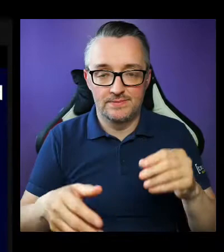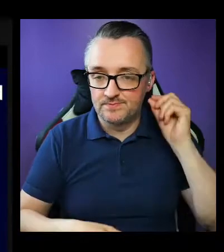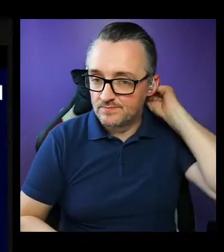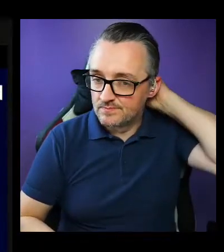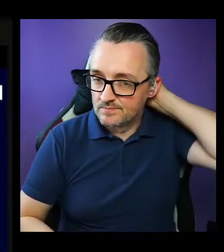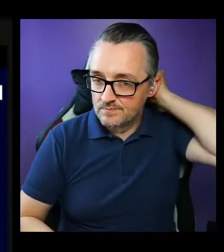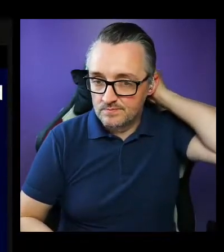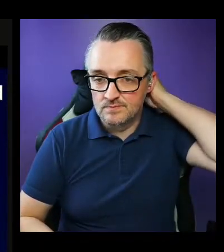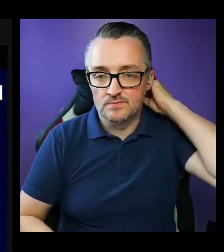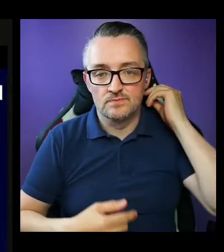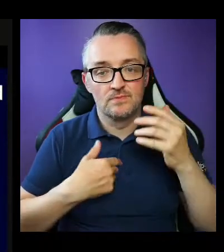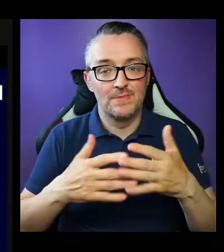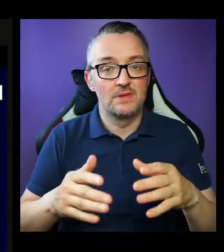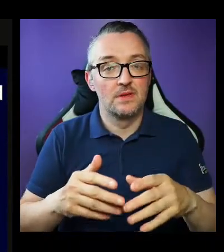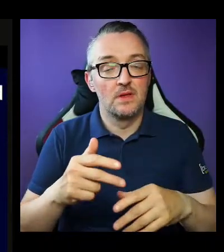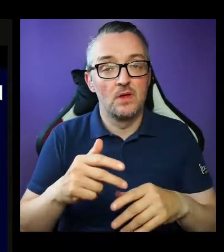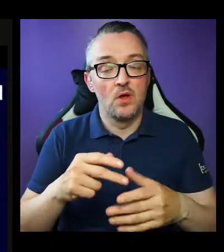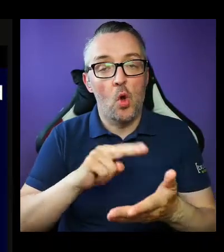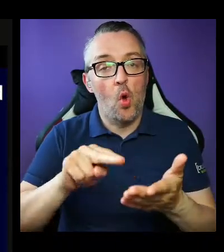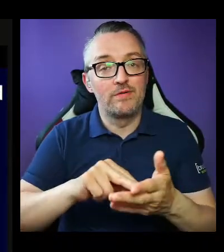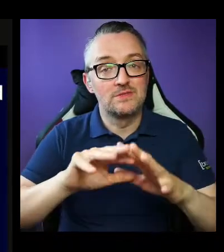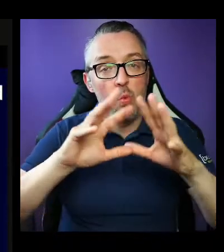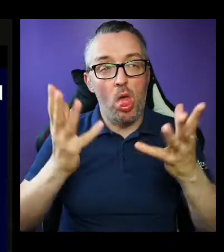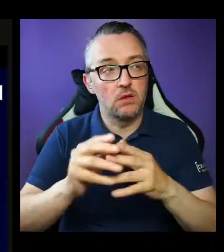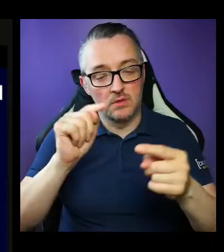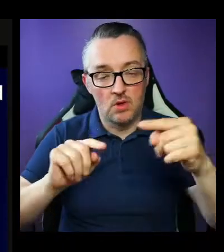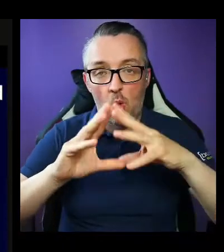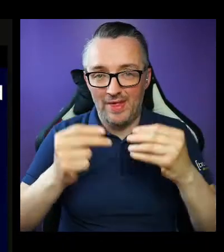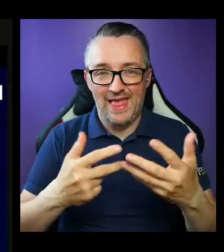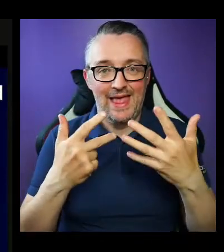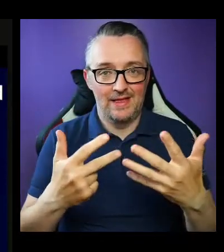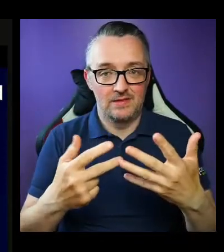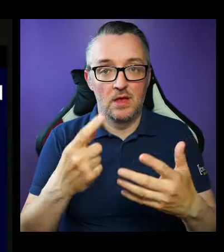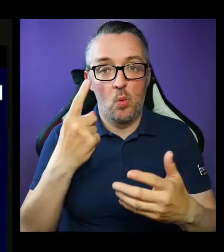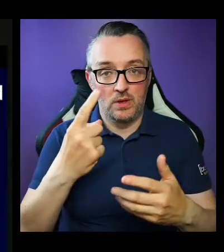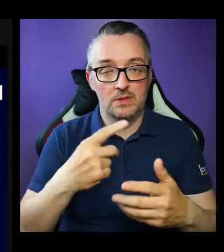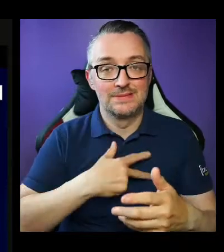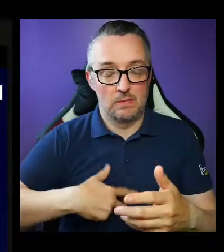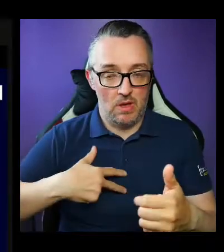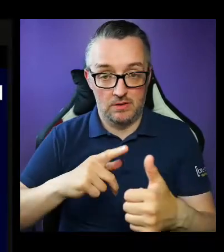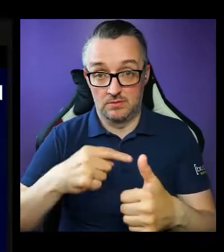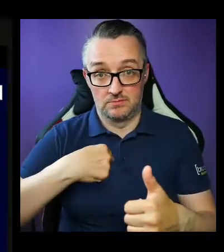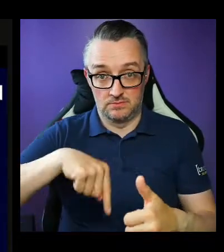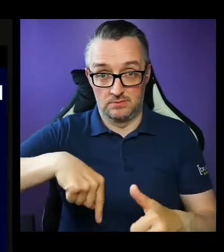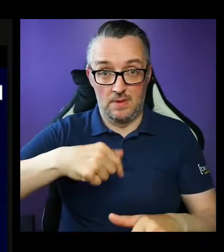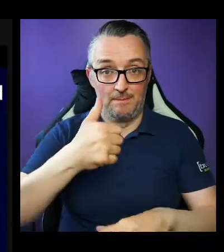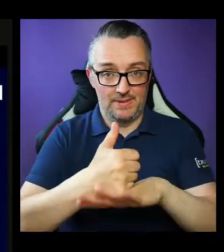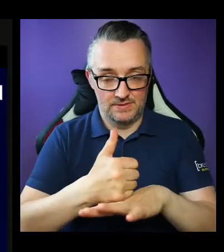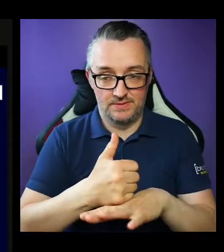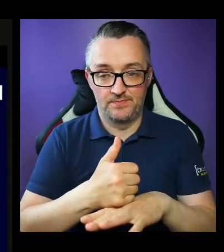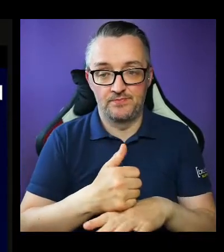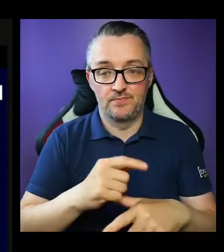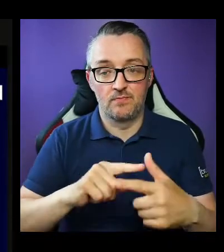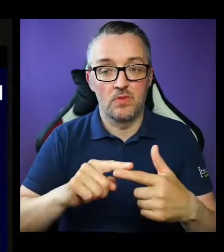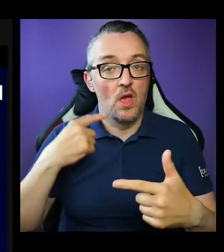we've added 8 global offices. We have an office in Copenhagen, where I am based, and